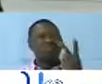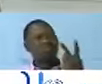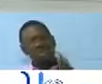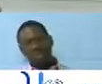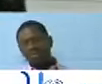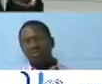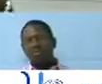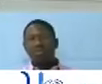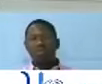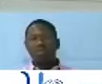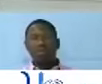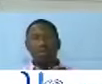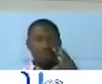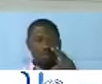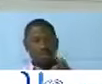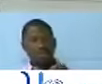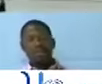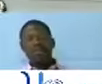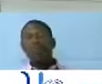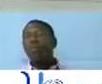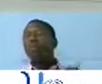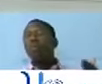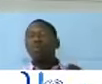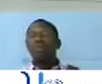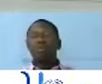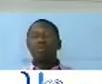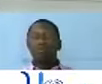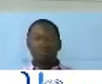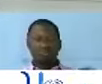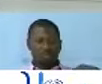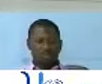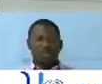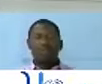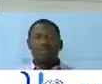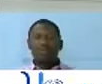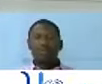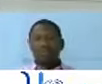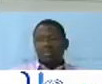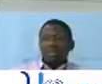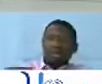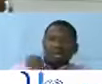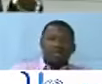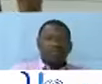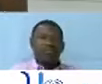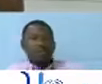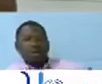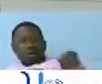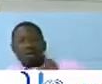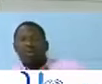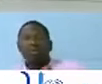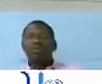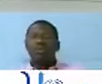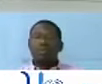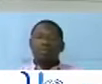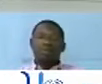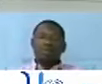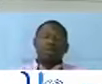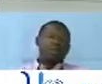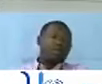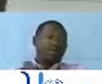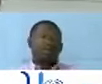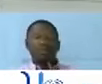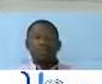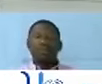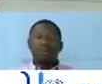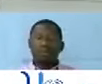and this mystic person who embodies Africanness. So you see him in the UN and everywhere with his big kaftan and his little